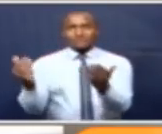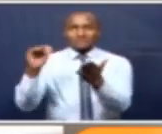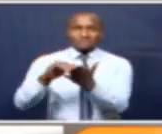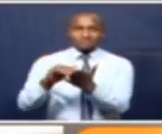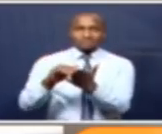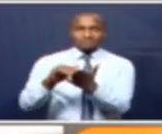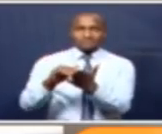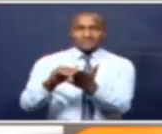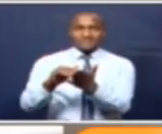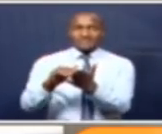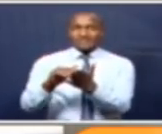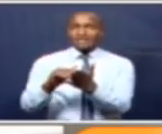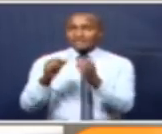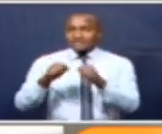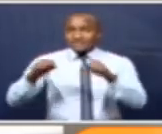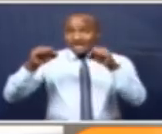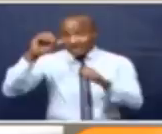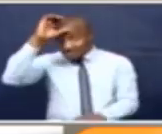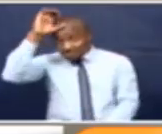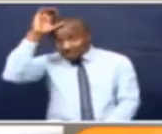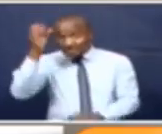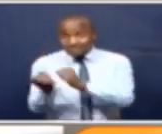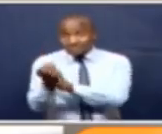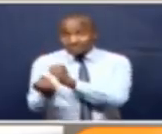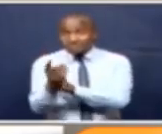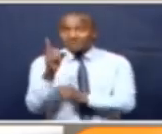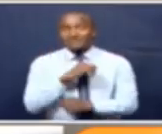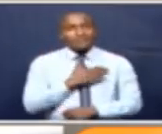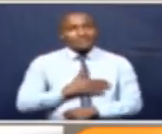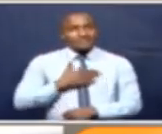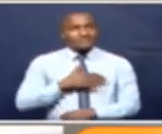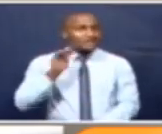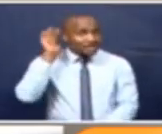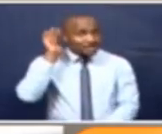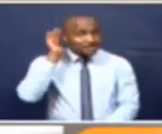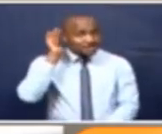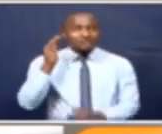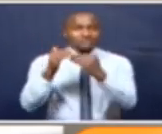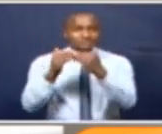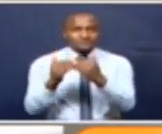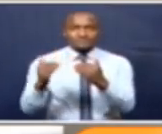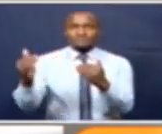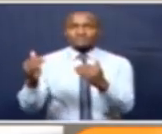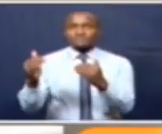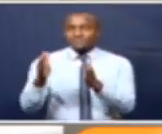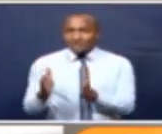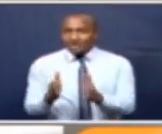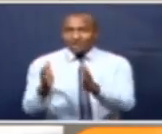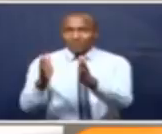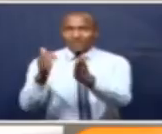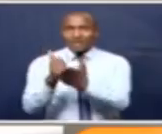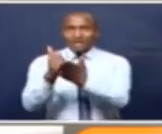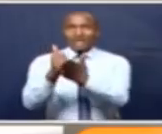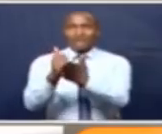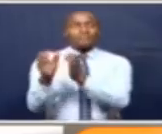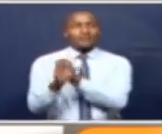take the appeal that Chairman Chebukati has put out today and move forward with it in a manner that will help the country be